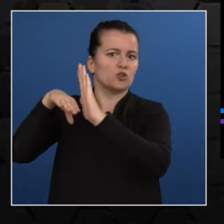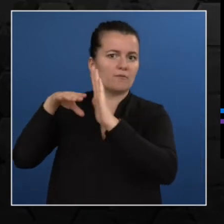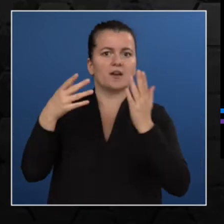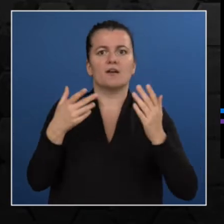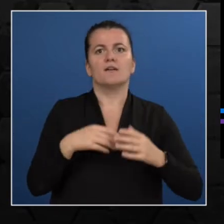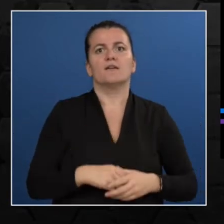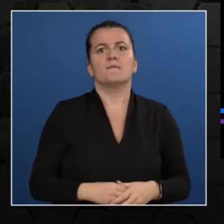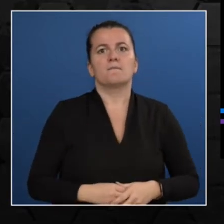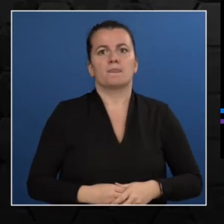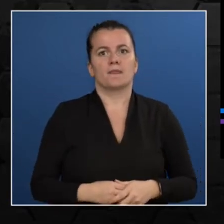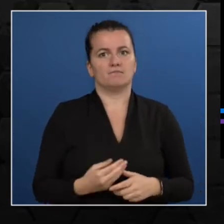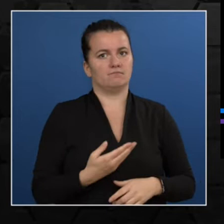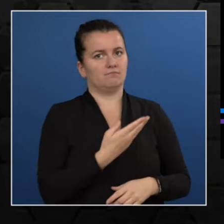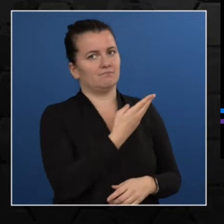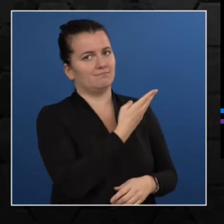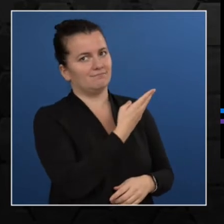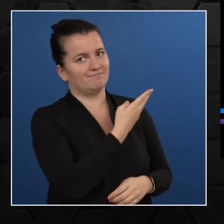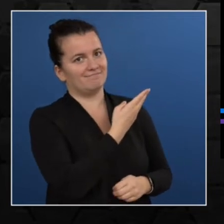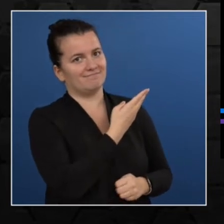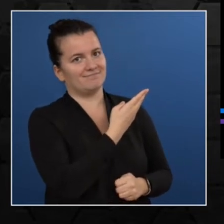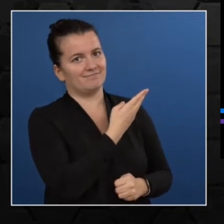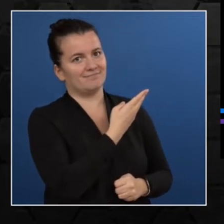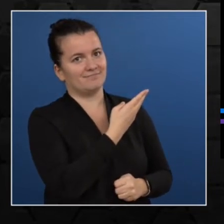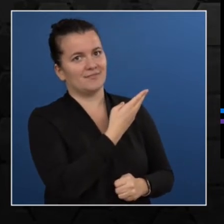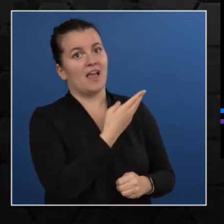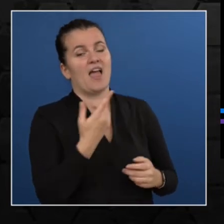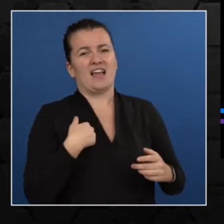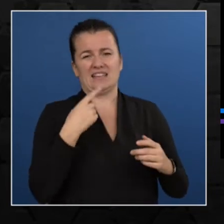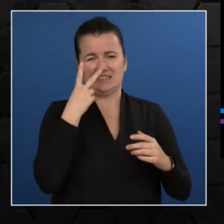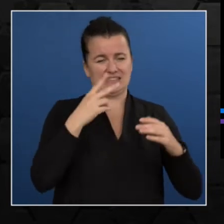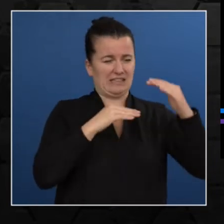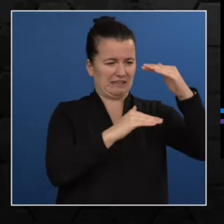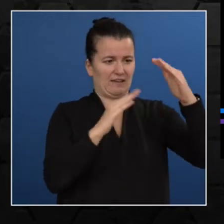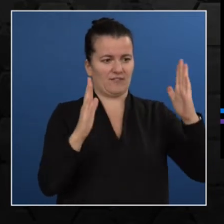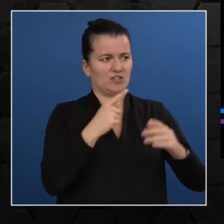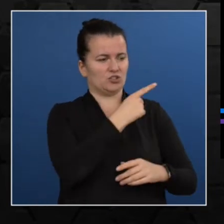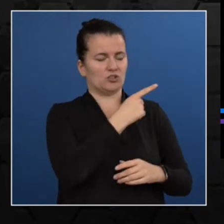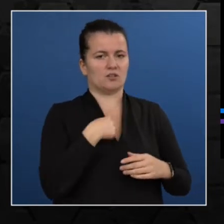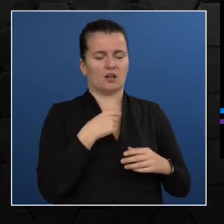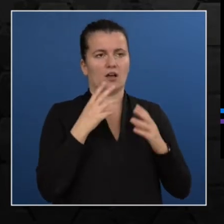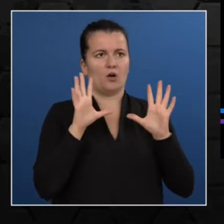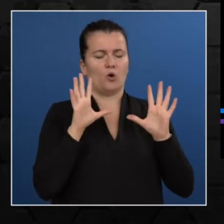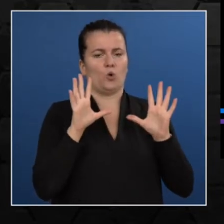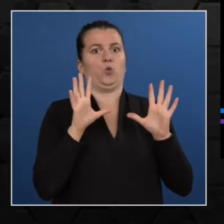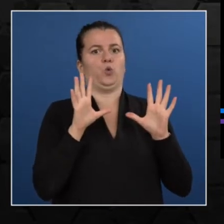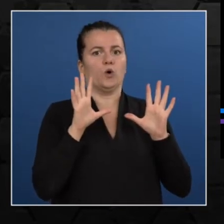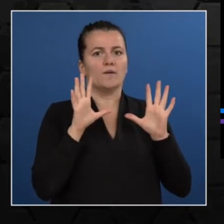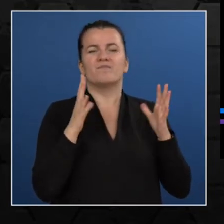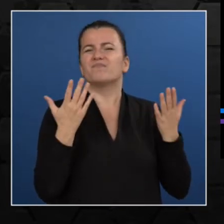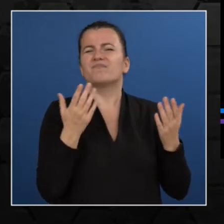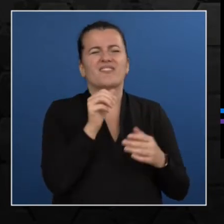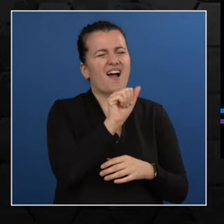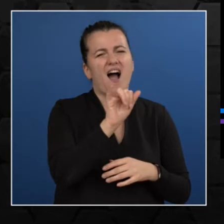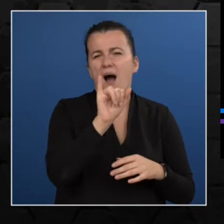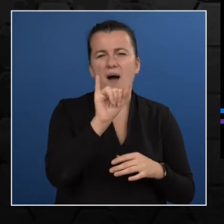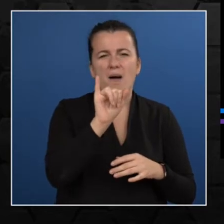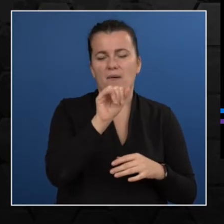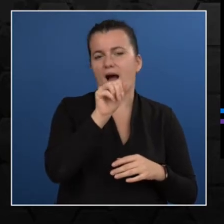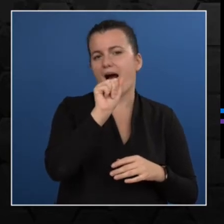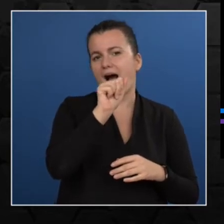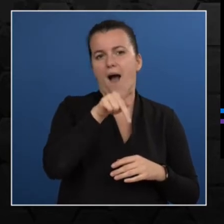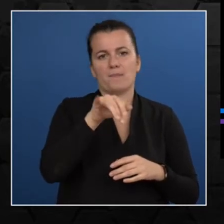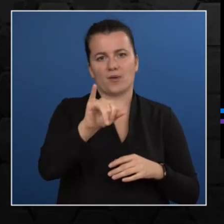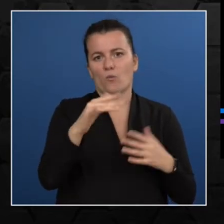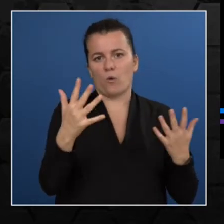intermediaries. That's like a big definition. Wow. So in simple terms, an API is basically an application that is made by